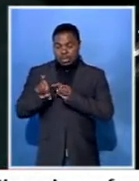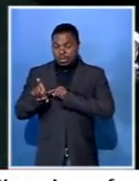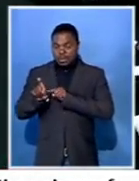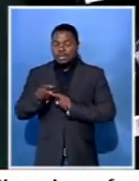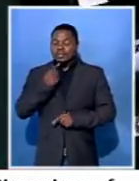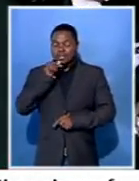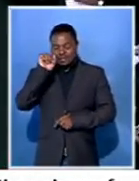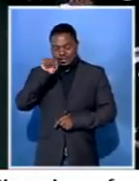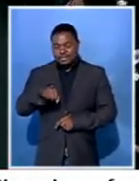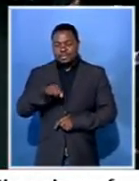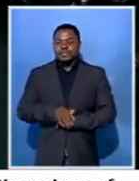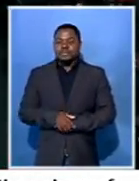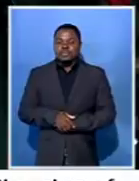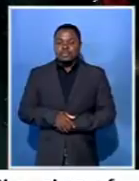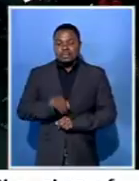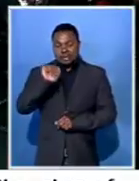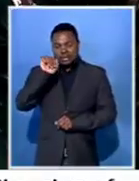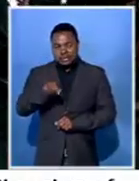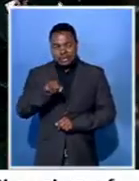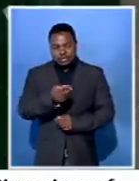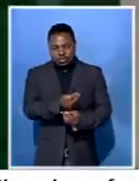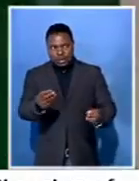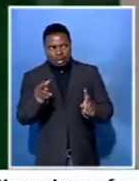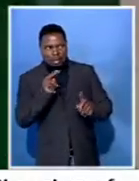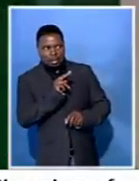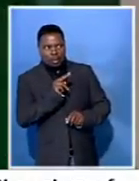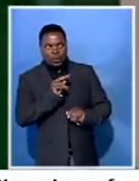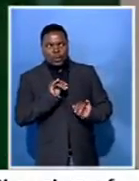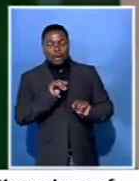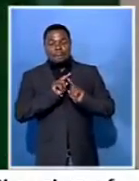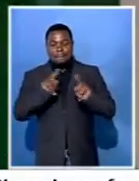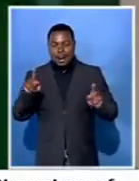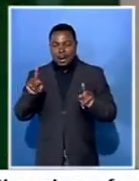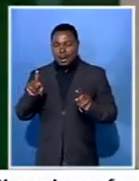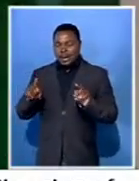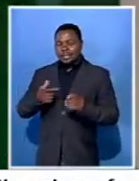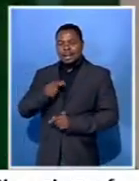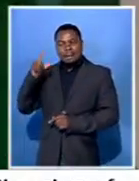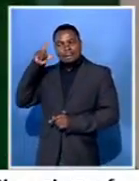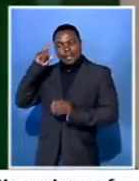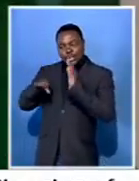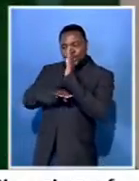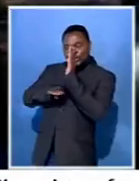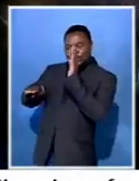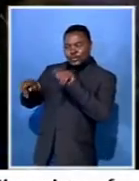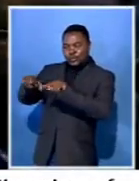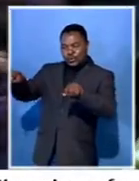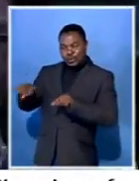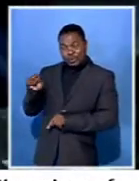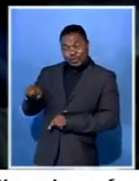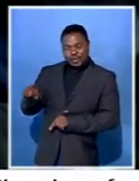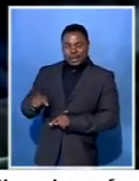said, yes, he may have been seen like that, but in the bedroom, he was very sweet.